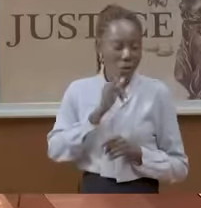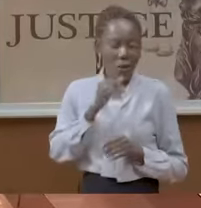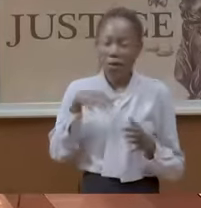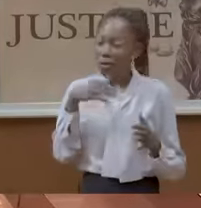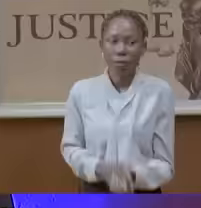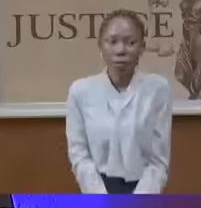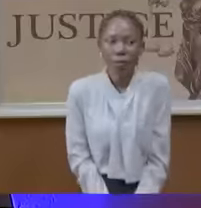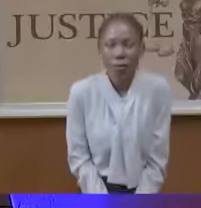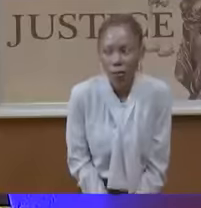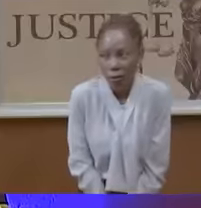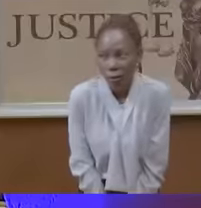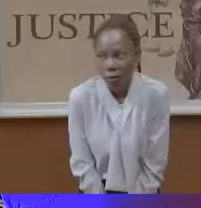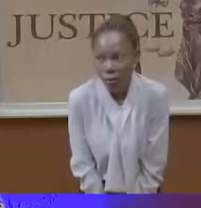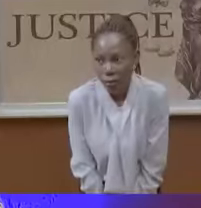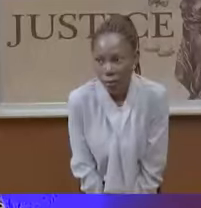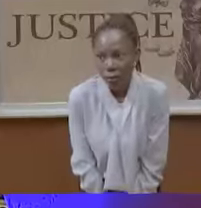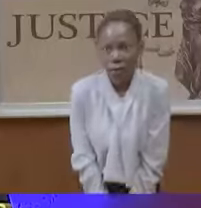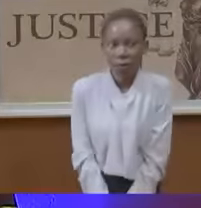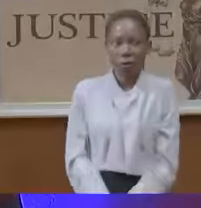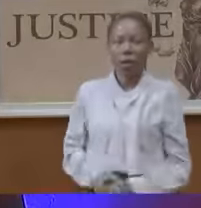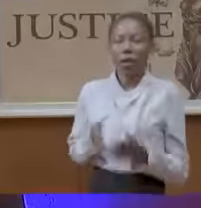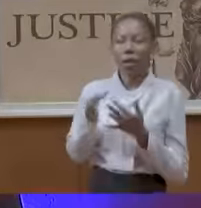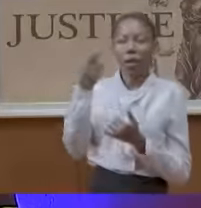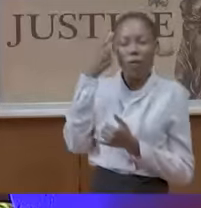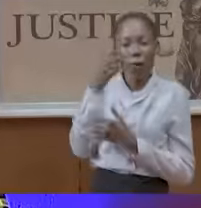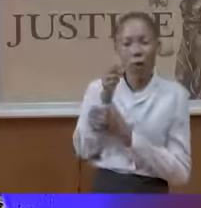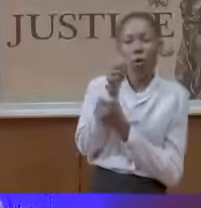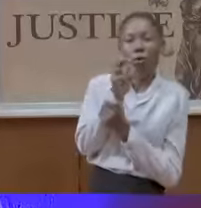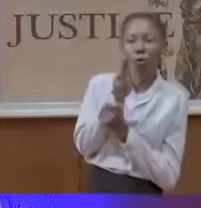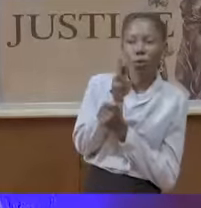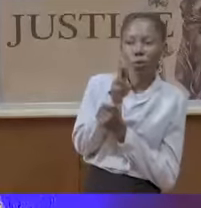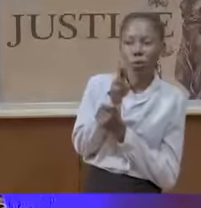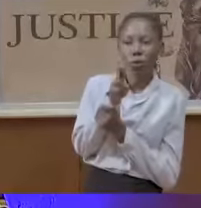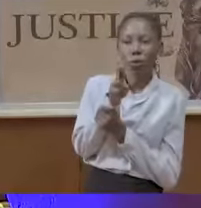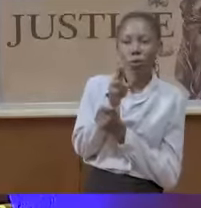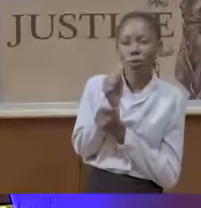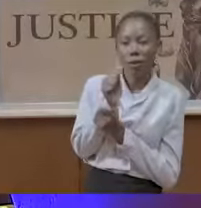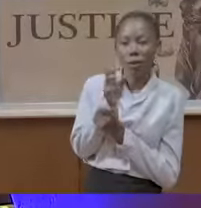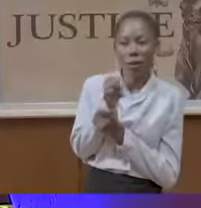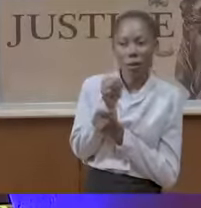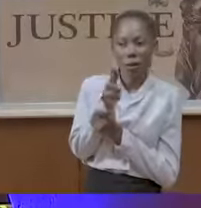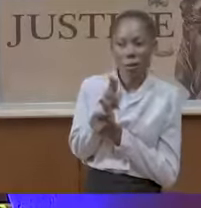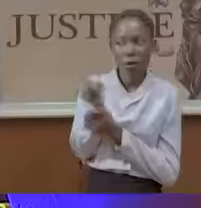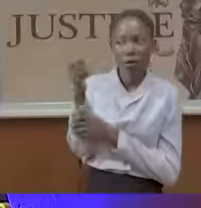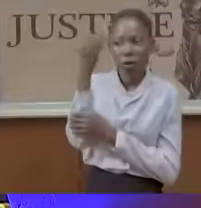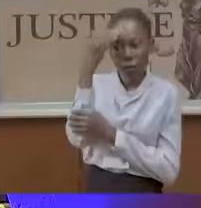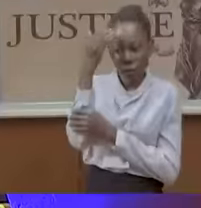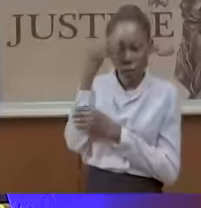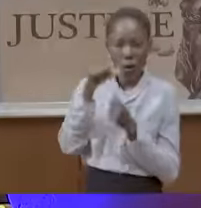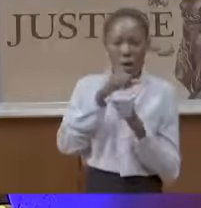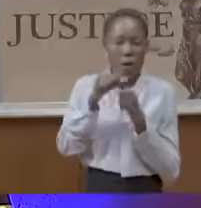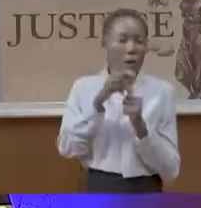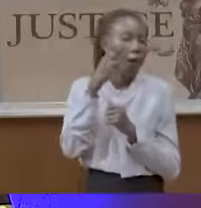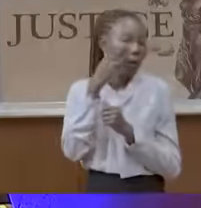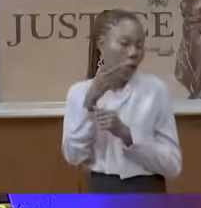lie. He said, it won't stop. Then the issue of Uremu is, I've known Uremu for over 30 years. I told you why I go to this